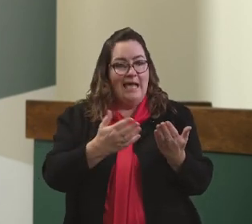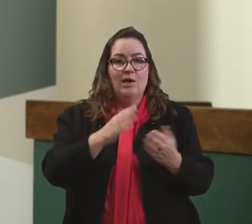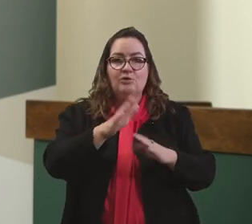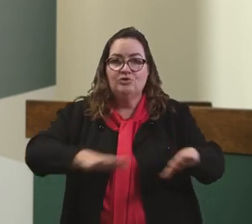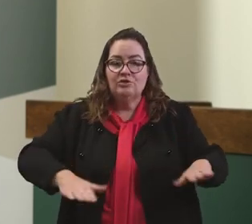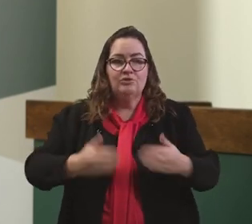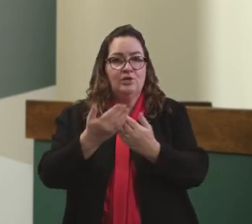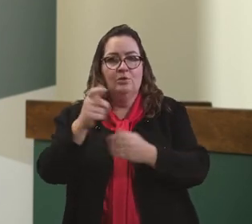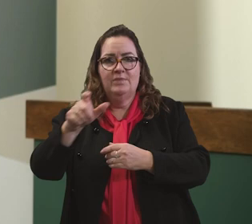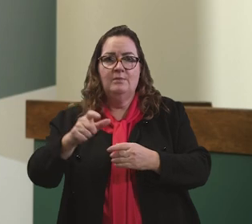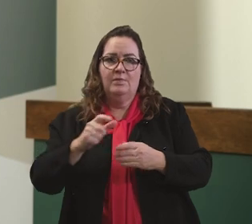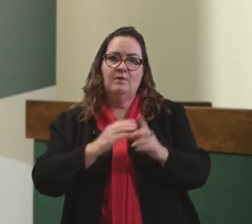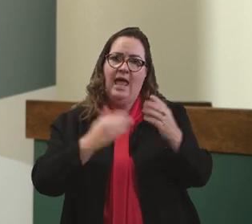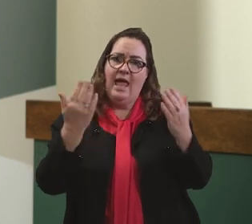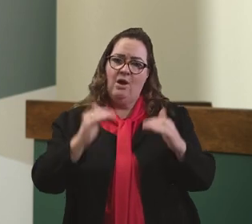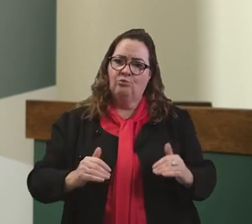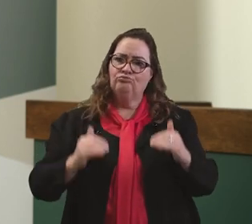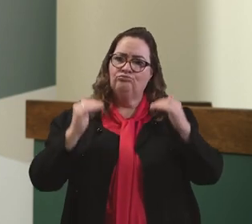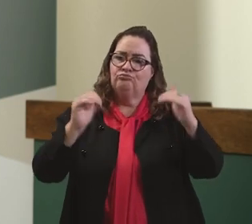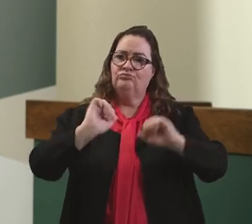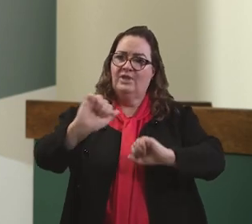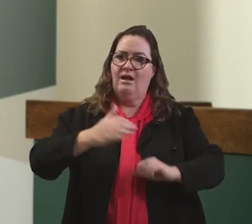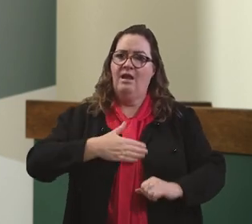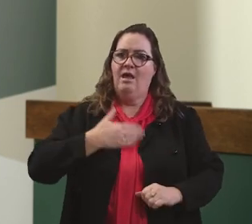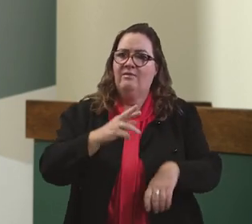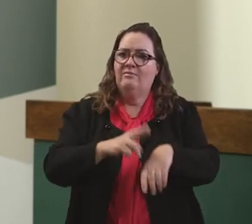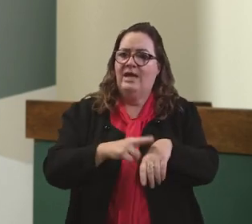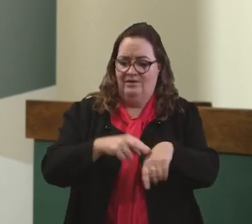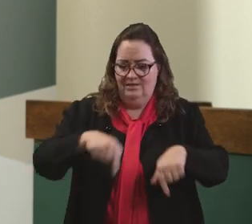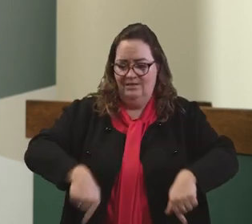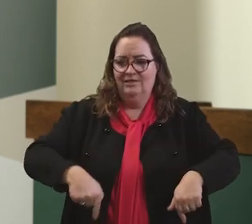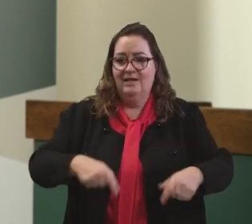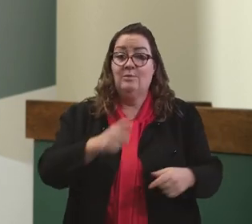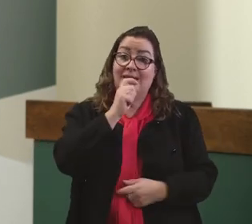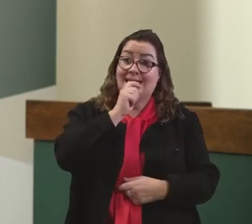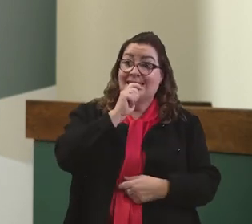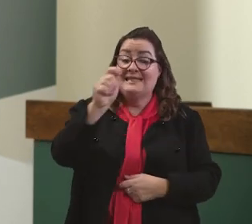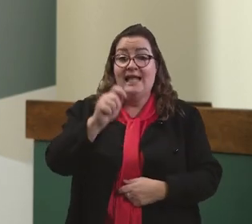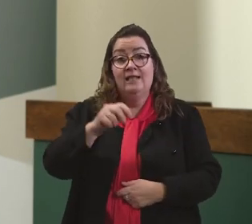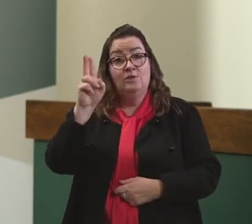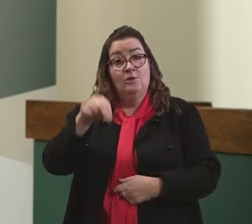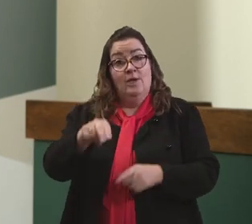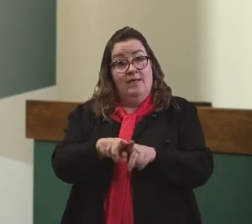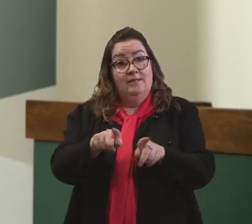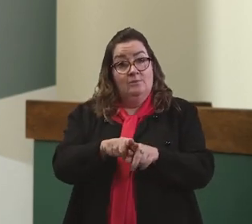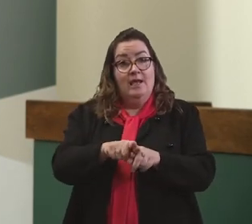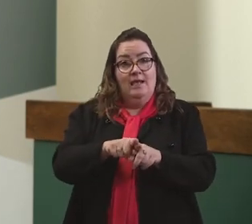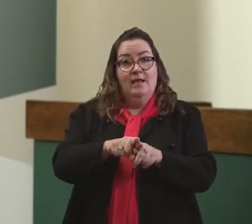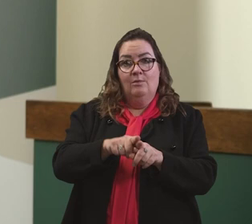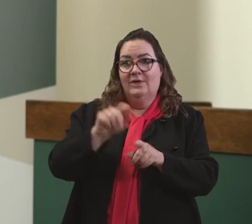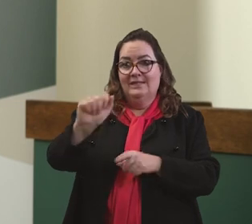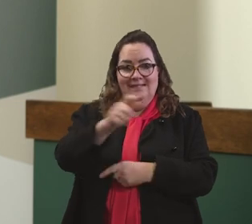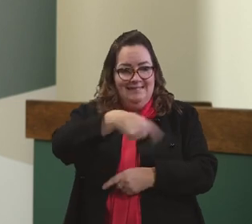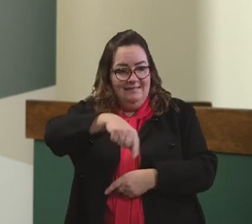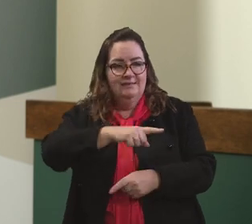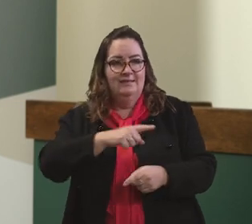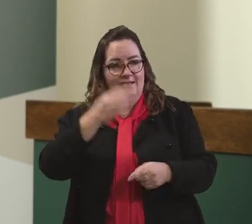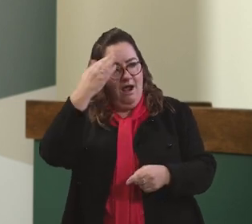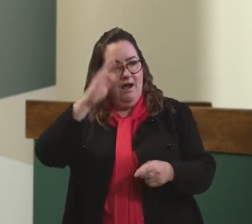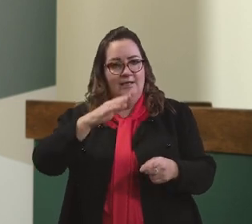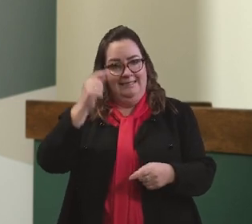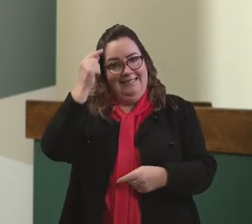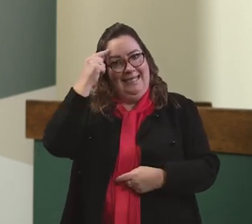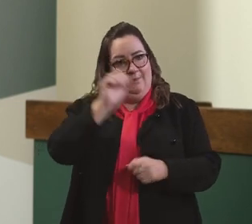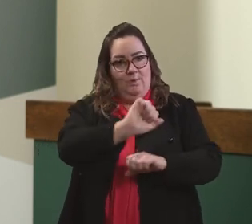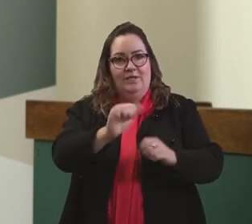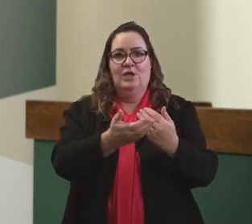and young people's lives in Ireland better. And we can also tell the UN what you as children and young people think about life in Ireland